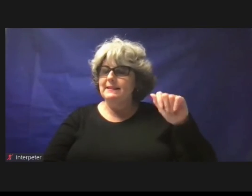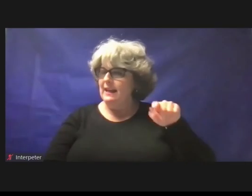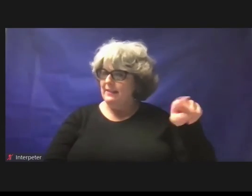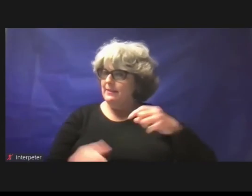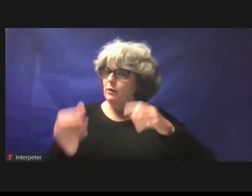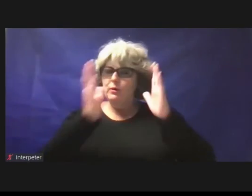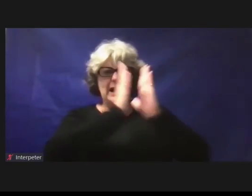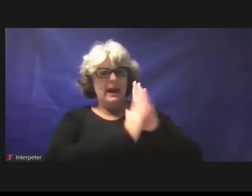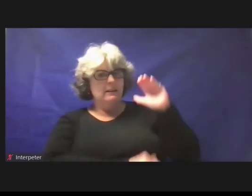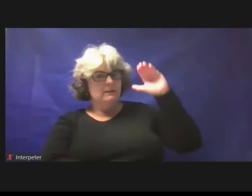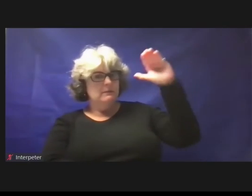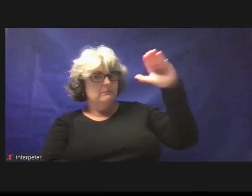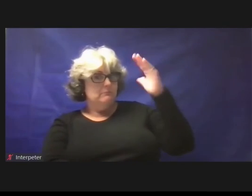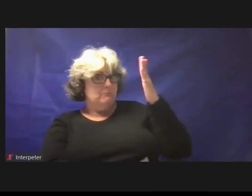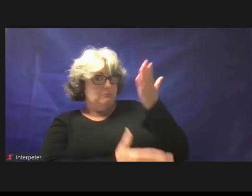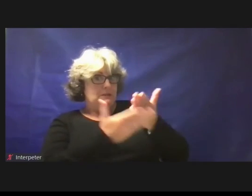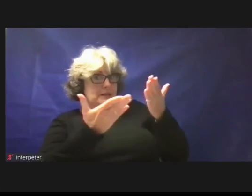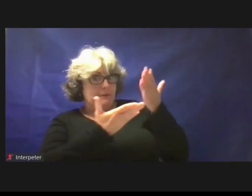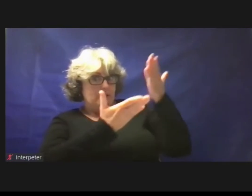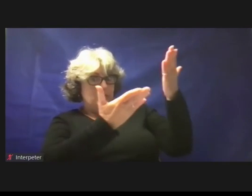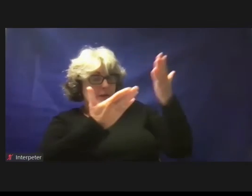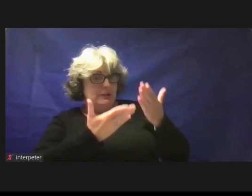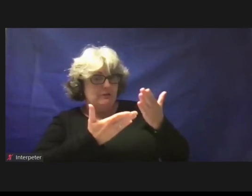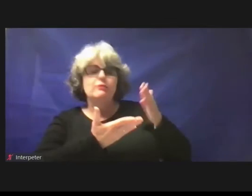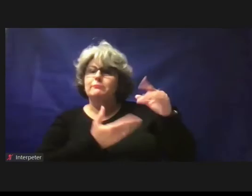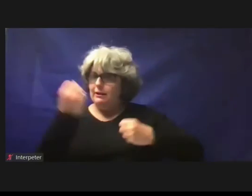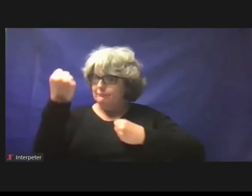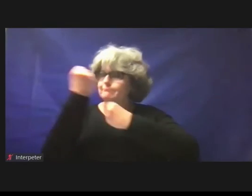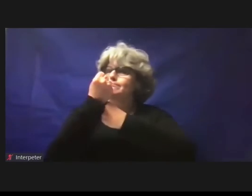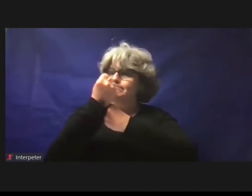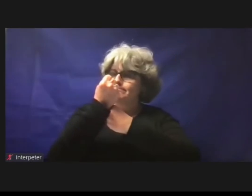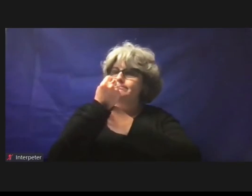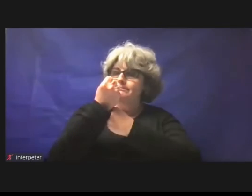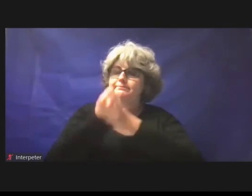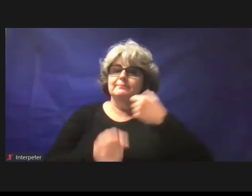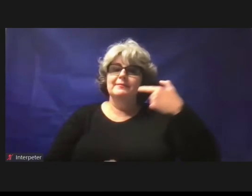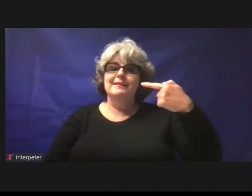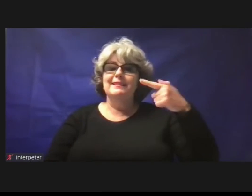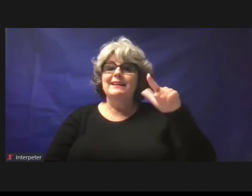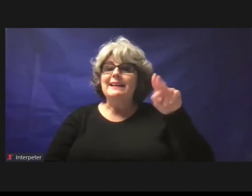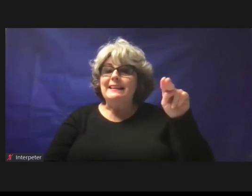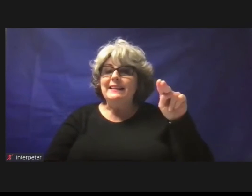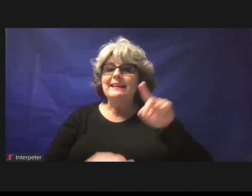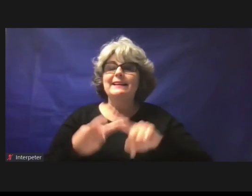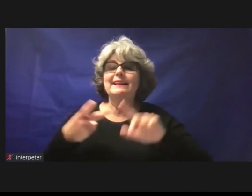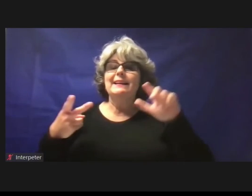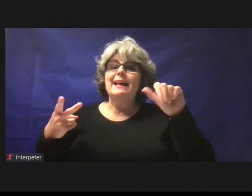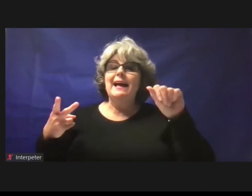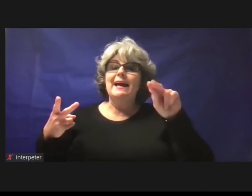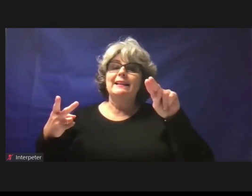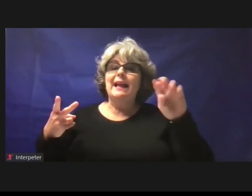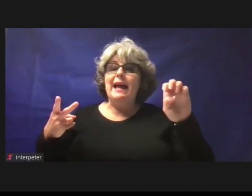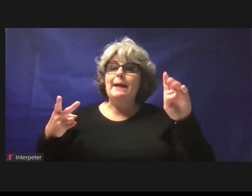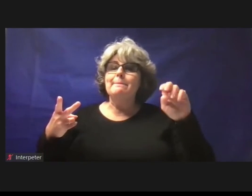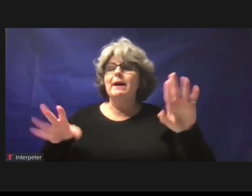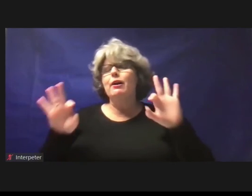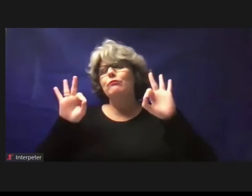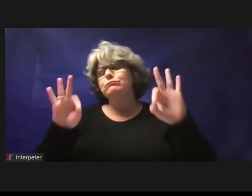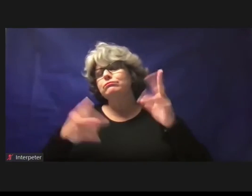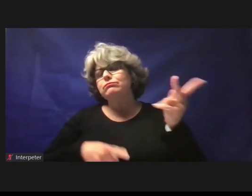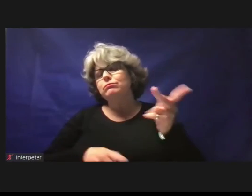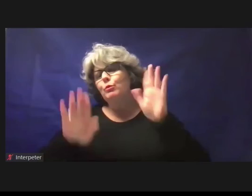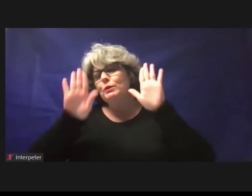we asked them if this would be something they would back. Glenn Blumhorst and Ann Baker were absolutely